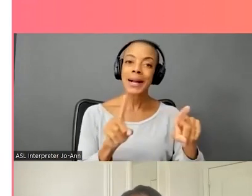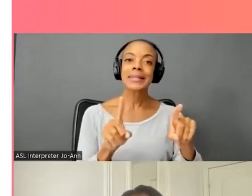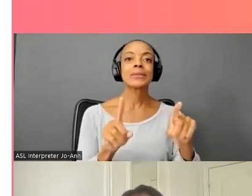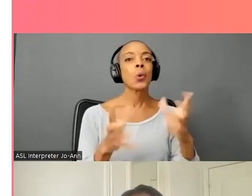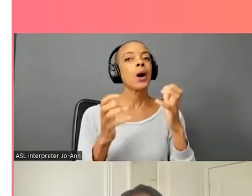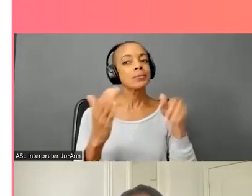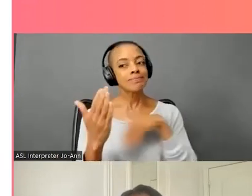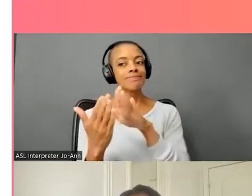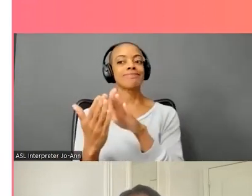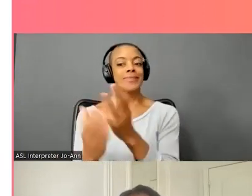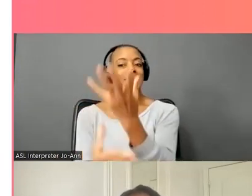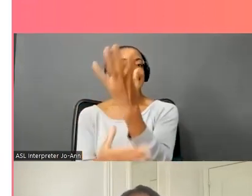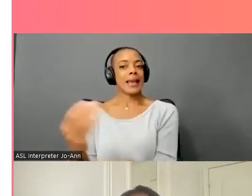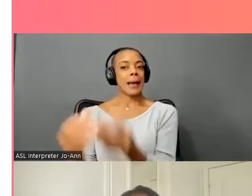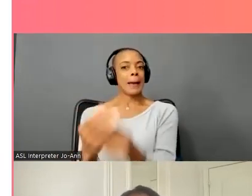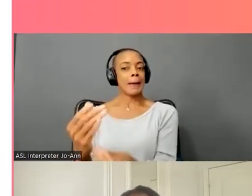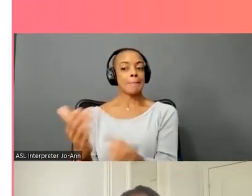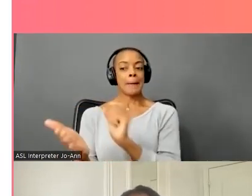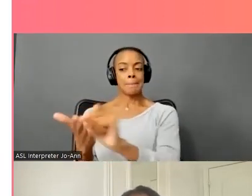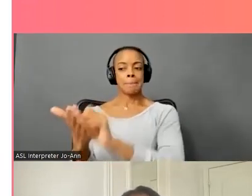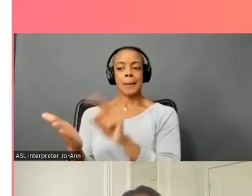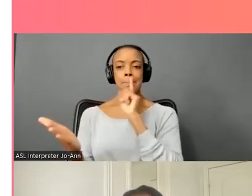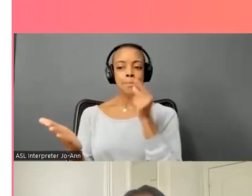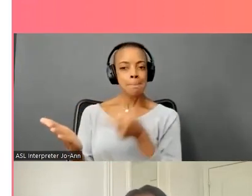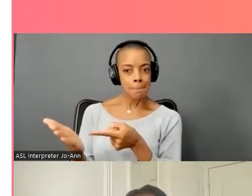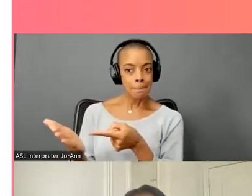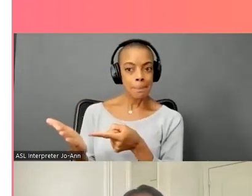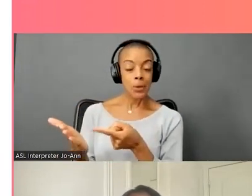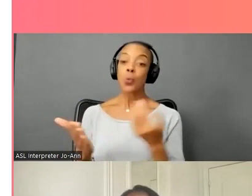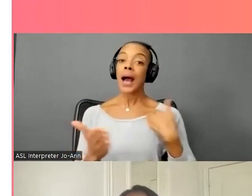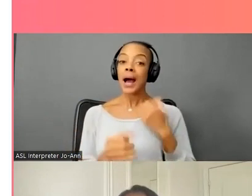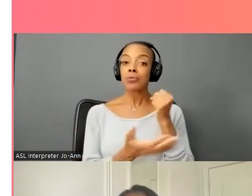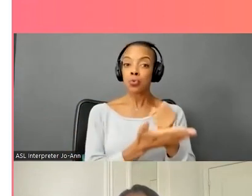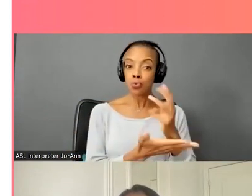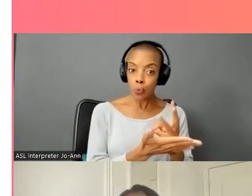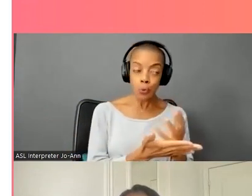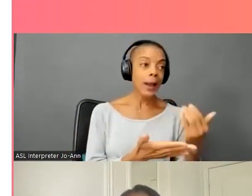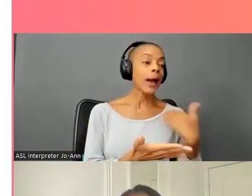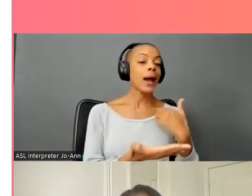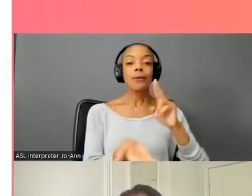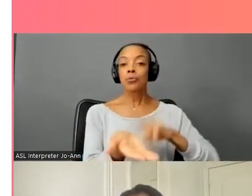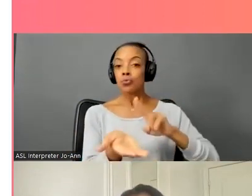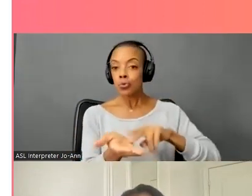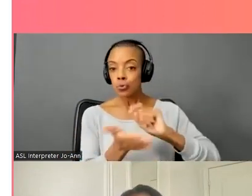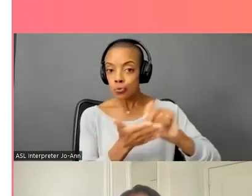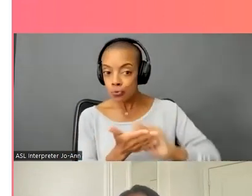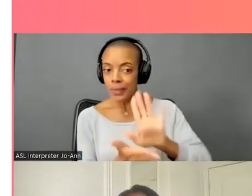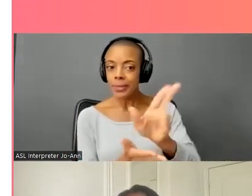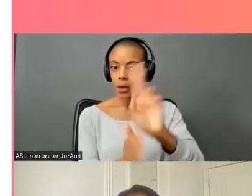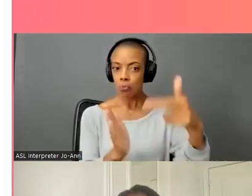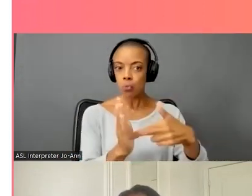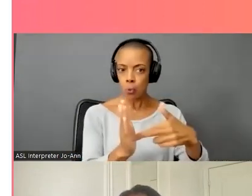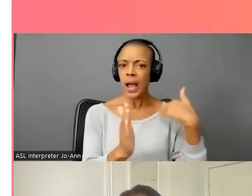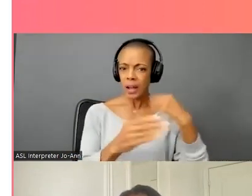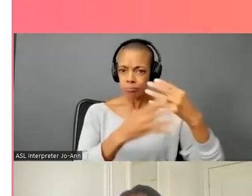to address the gap in the literature. And so there was literature on, let's say, social workers and nurses and their roles